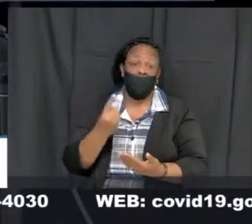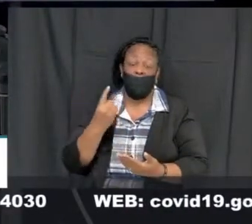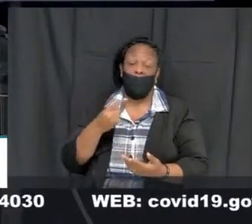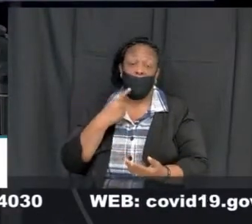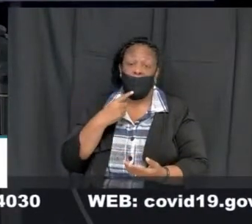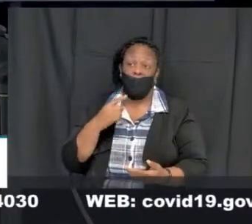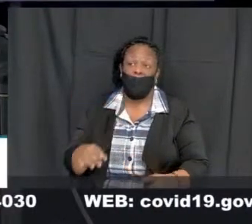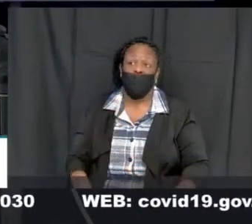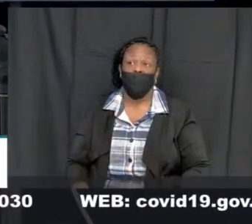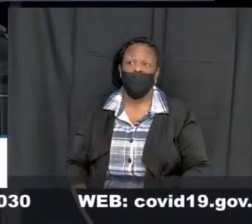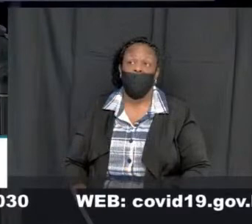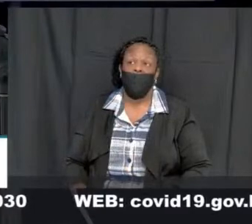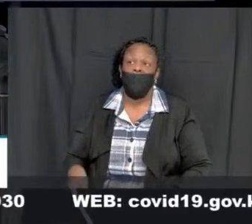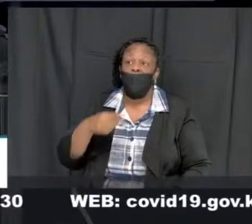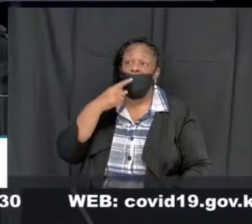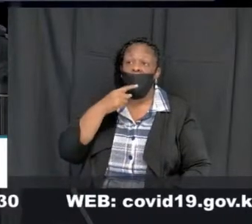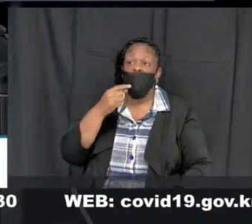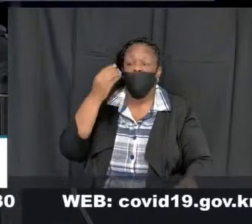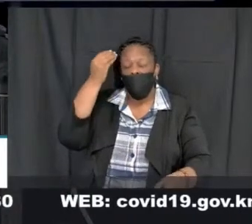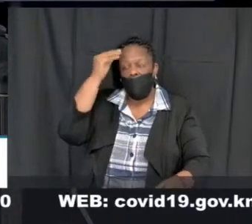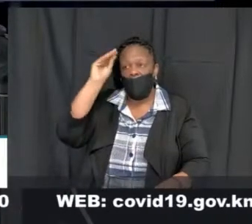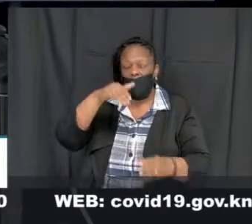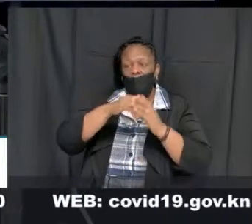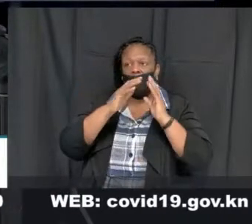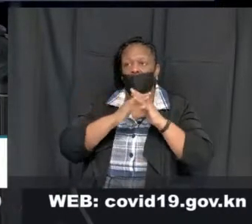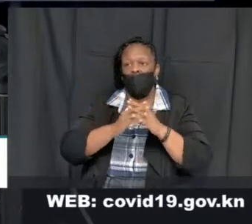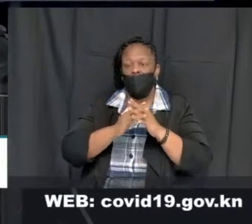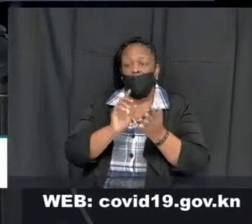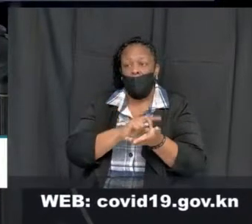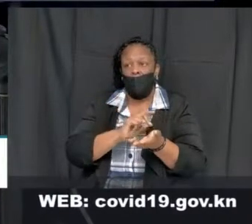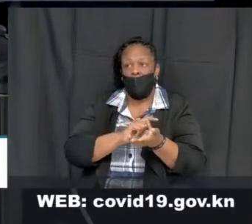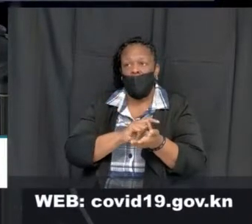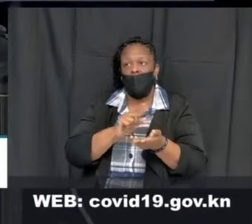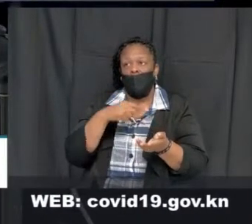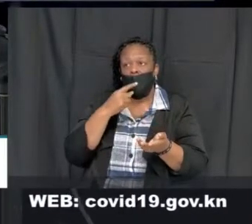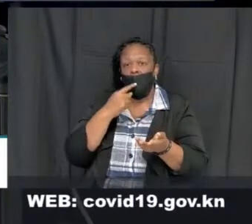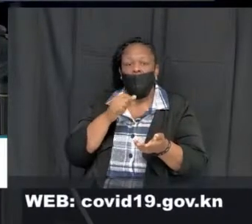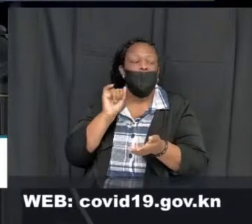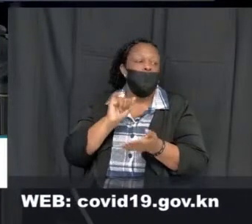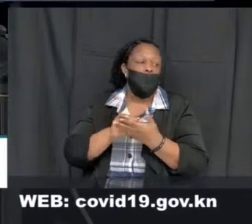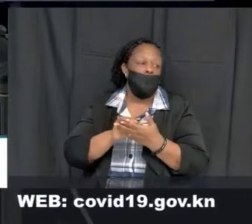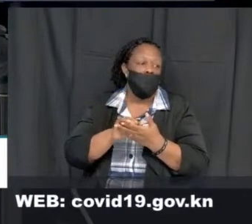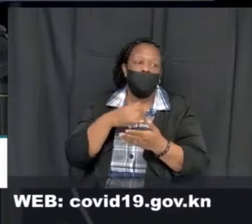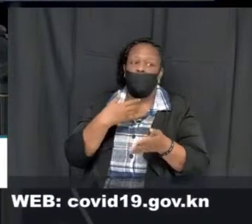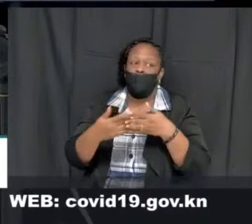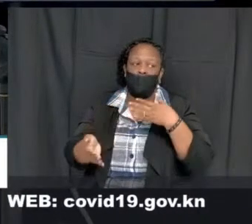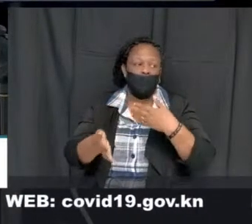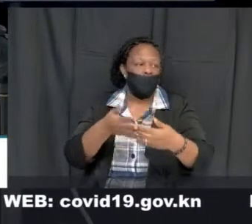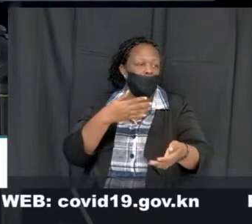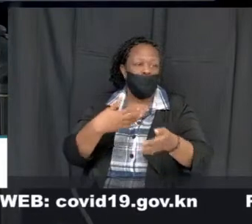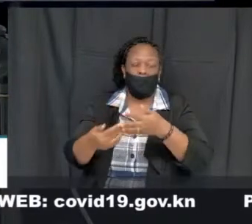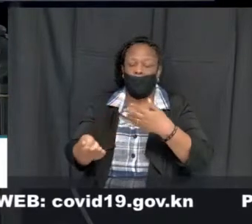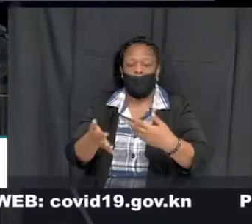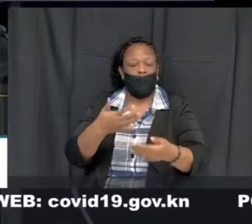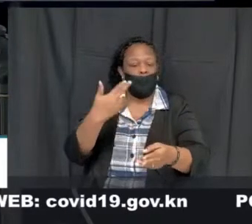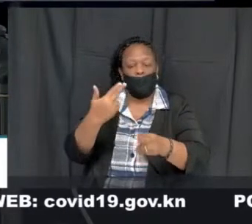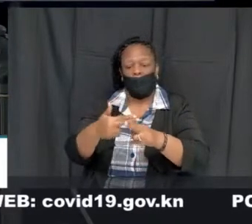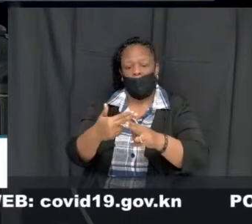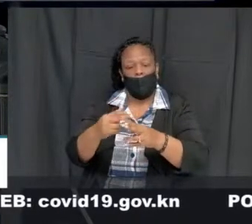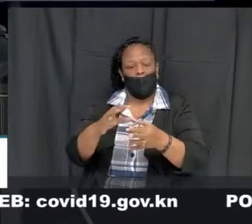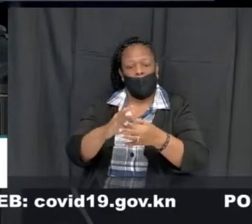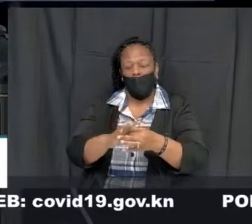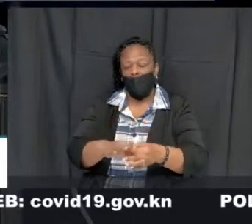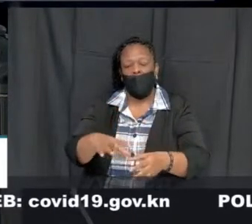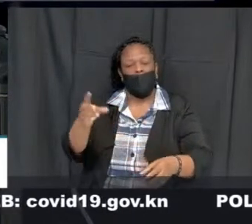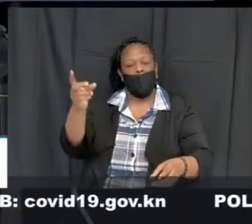Fauci, responding to a question like that in an interview. A rose by any other name would be just as sweet.